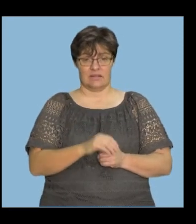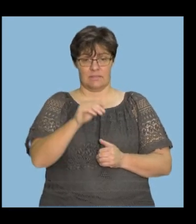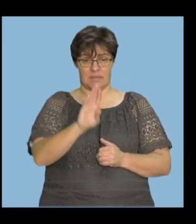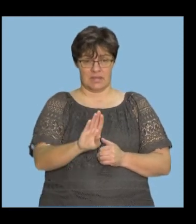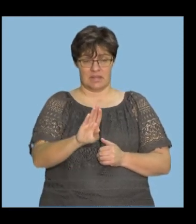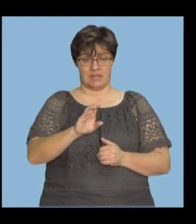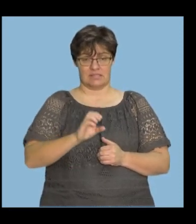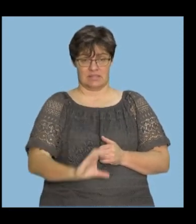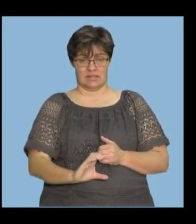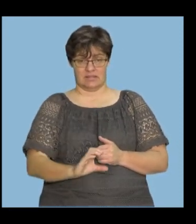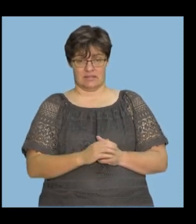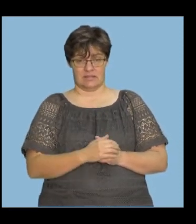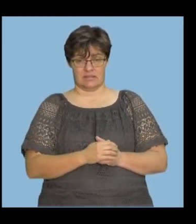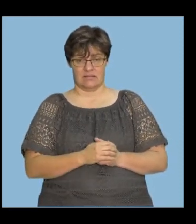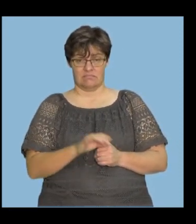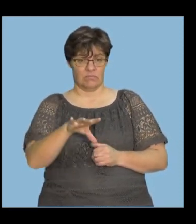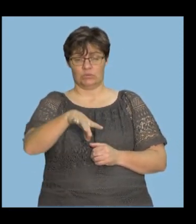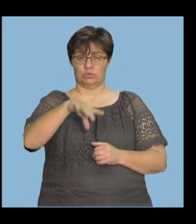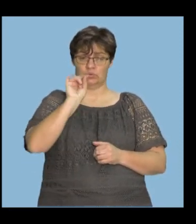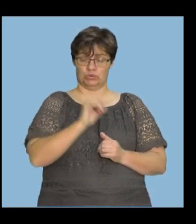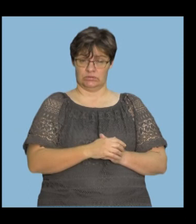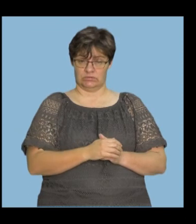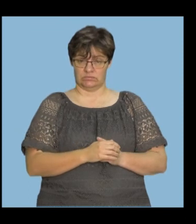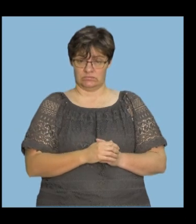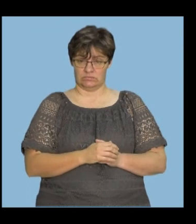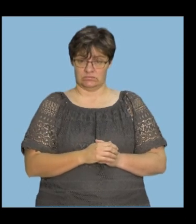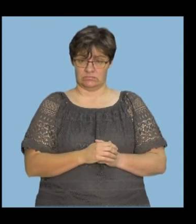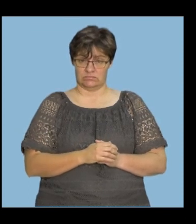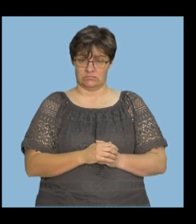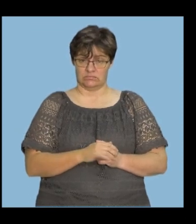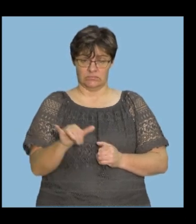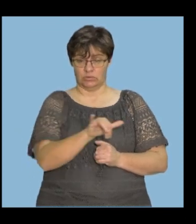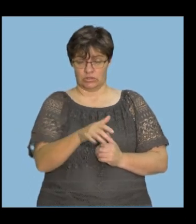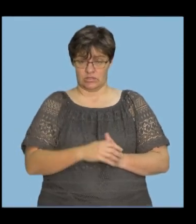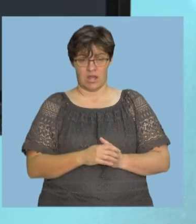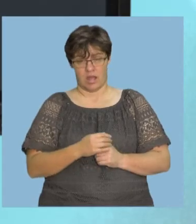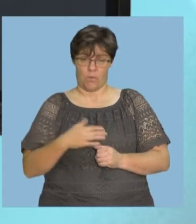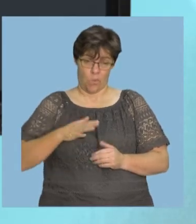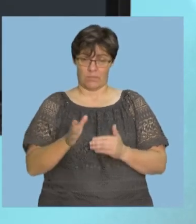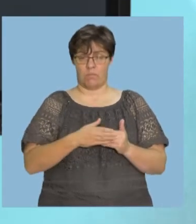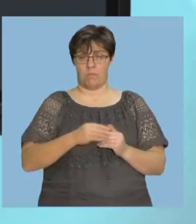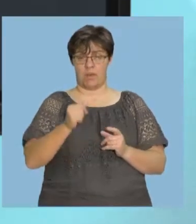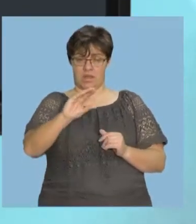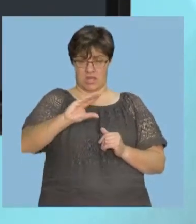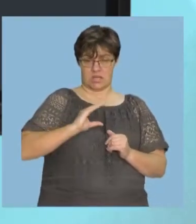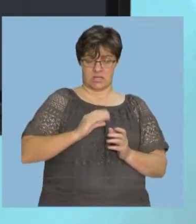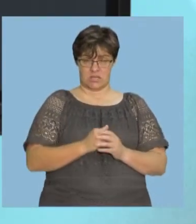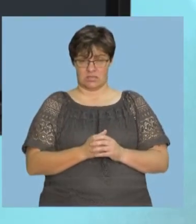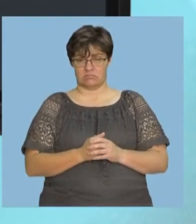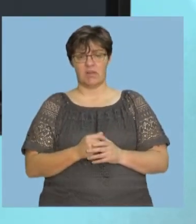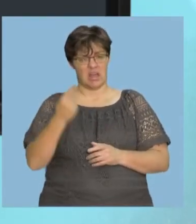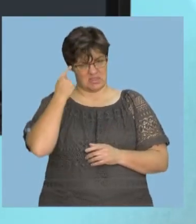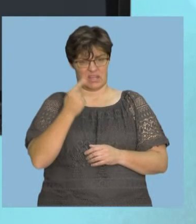B, C. What do you choose if you calculate the mean? You say, oh, I want more money. I will go